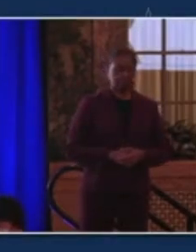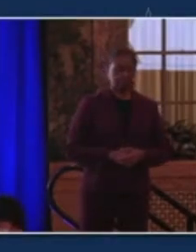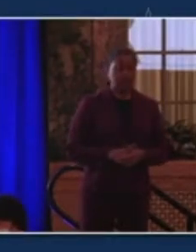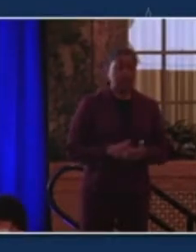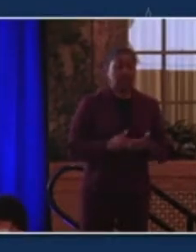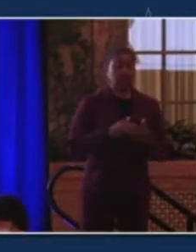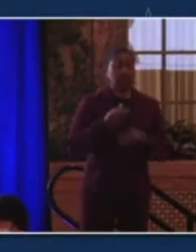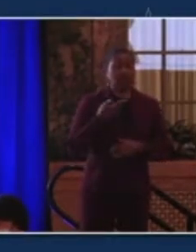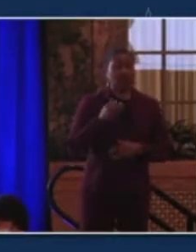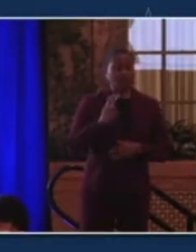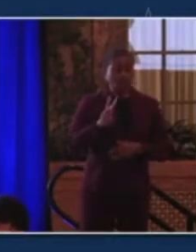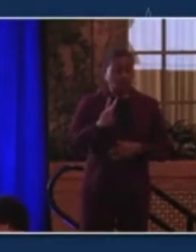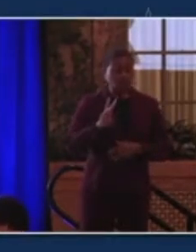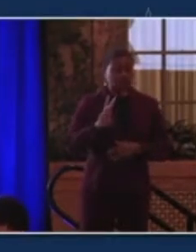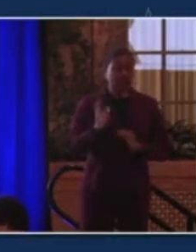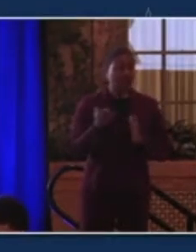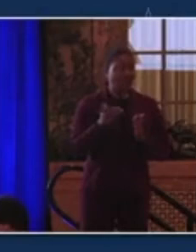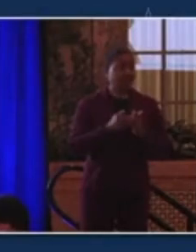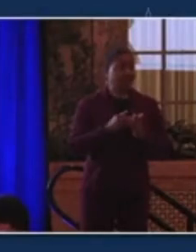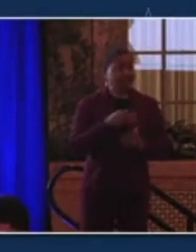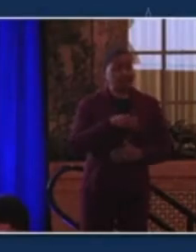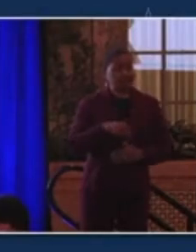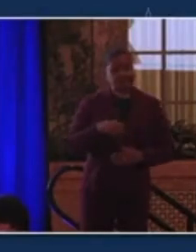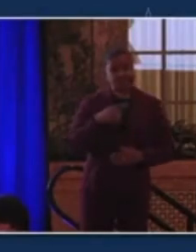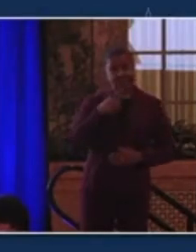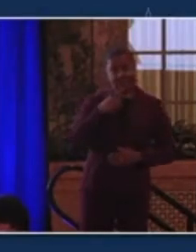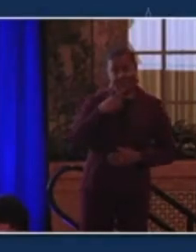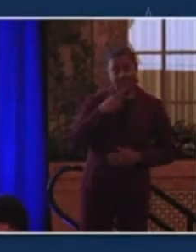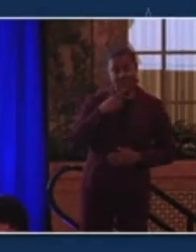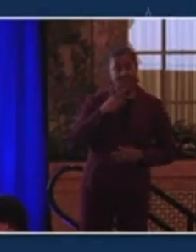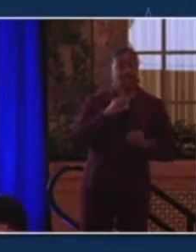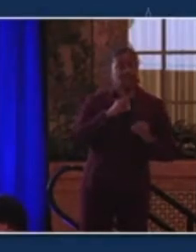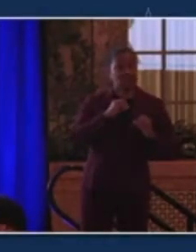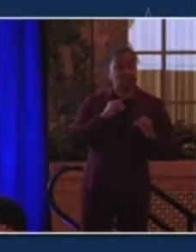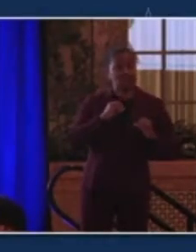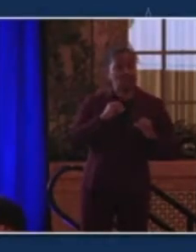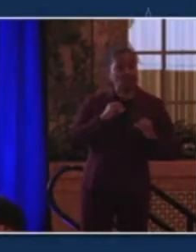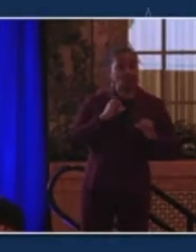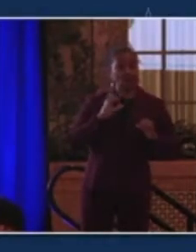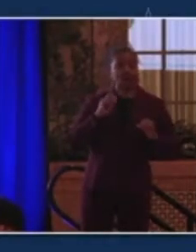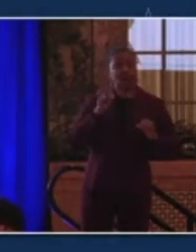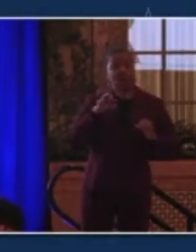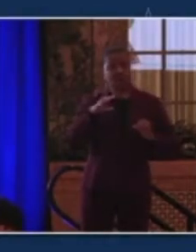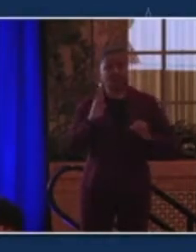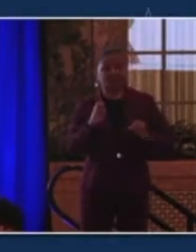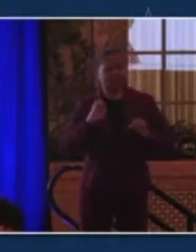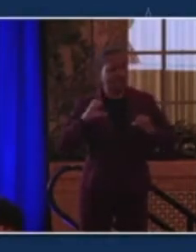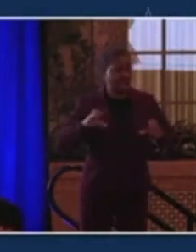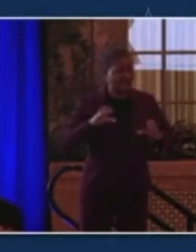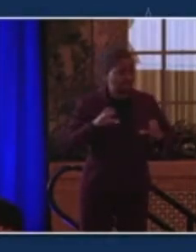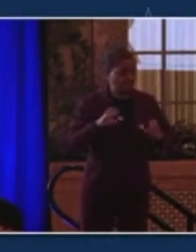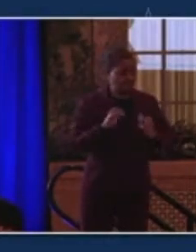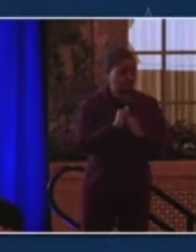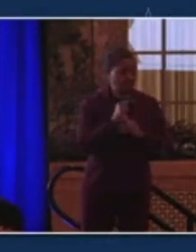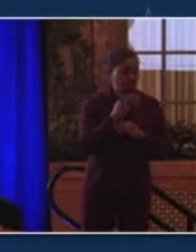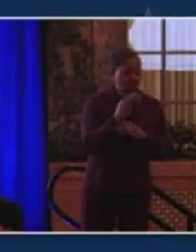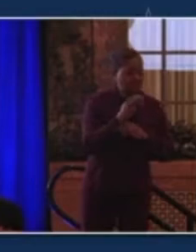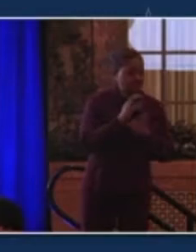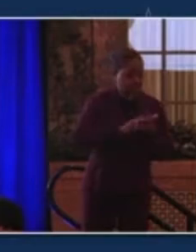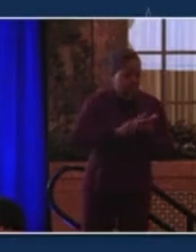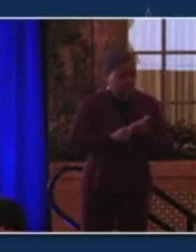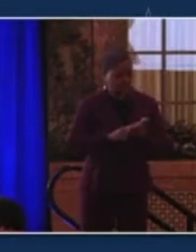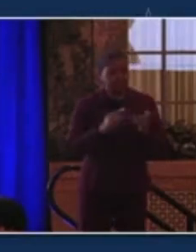Before Harold, again, as Mayor Lightfoot said, there was no affirmative action in jobs and contracts. But we